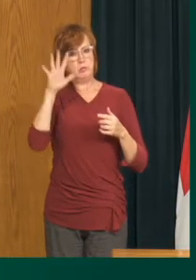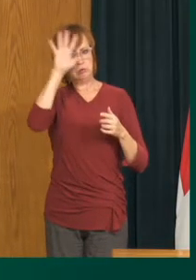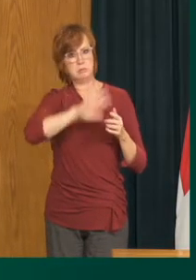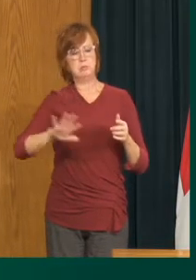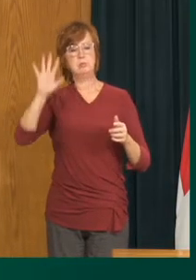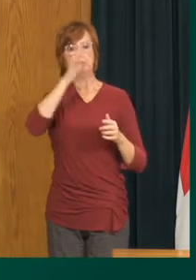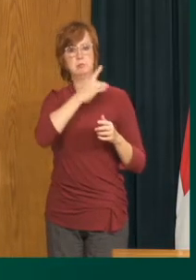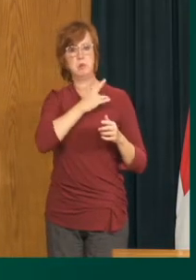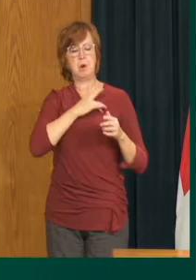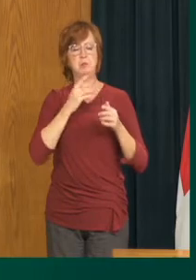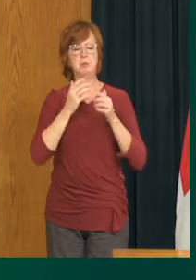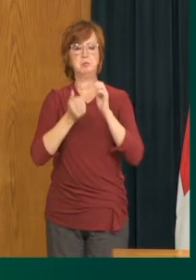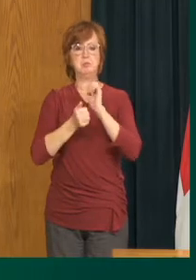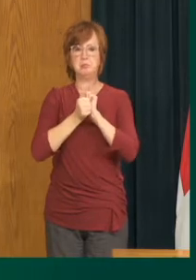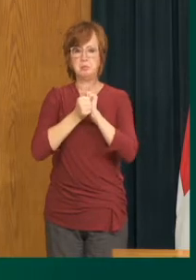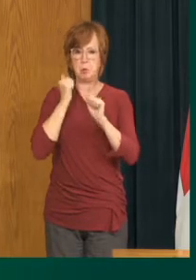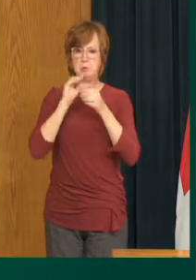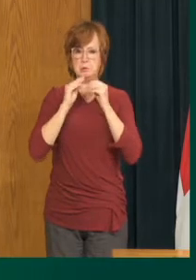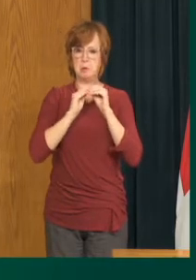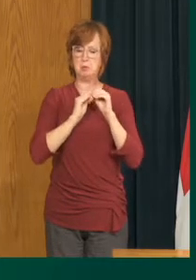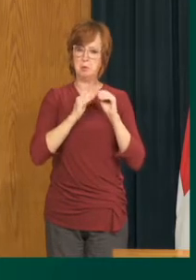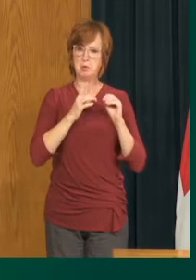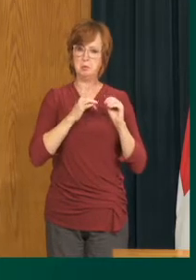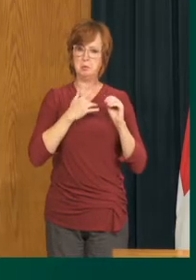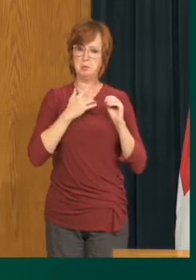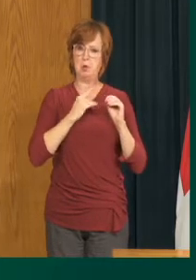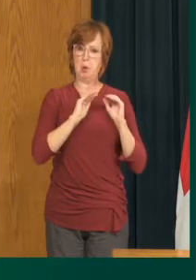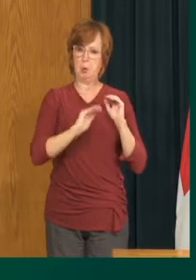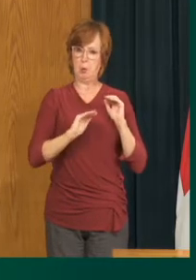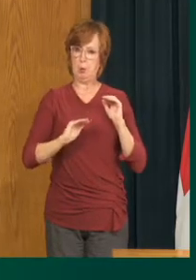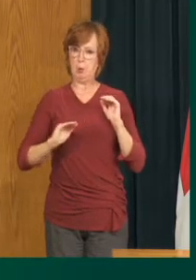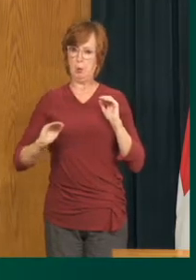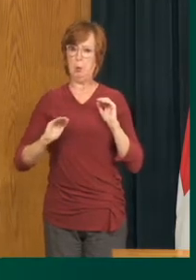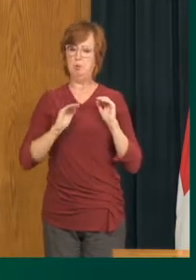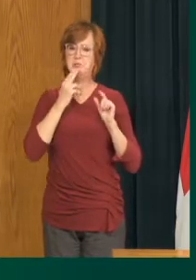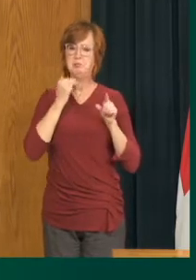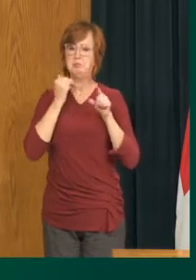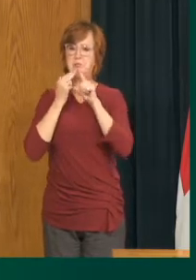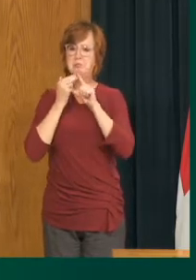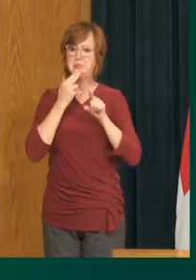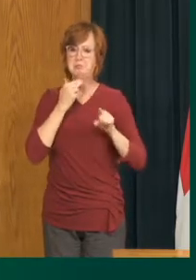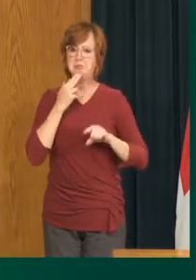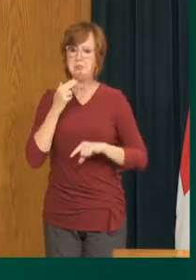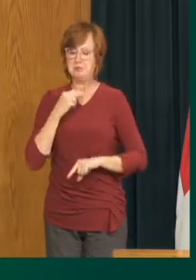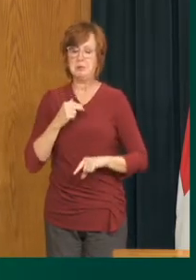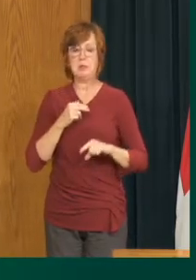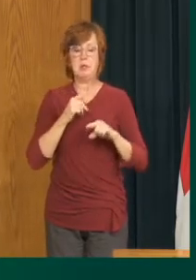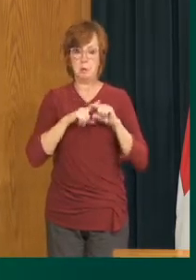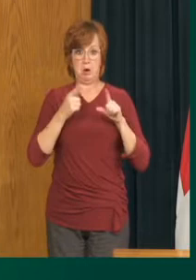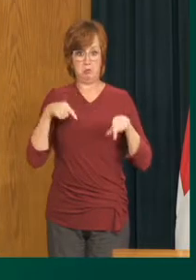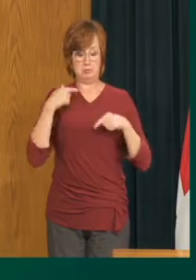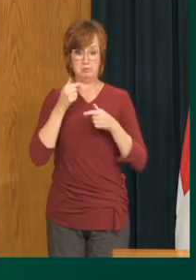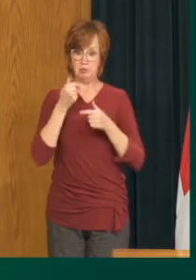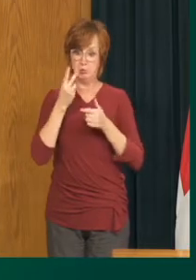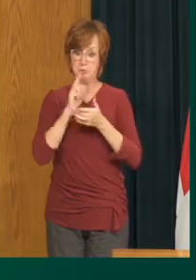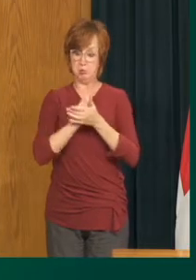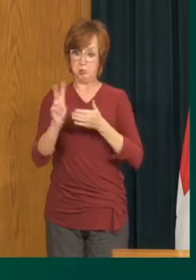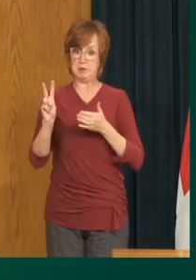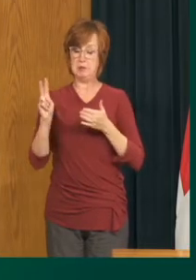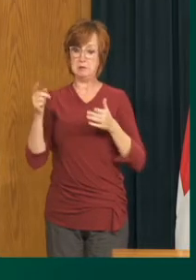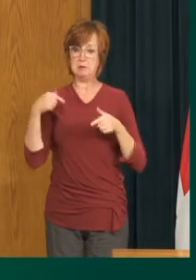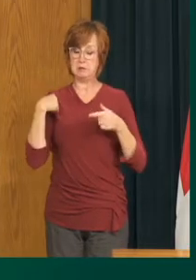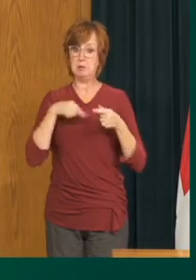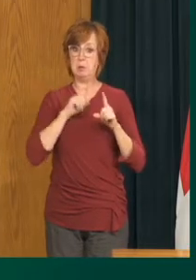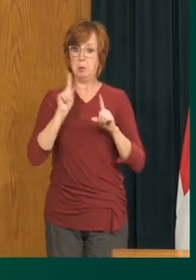they have been rising over the course of the past couple of weeks, particularly in the community of Saskatoon. A number of recent cases